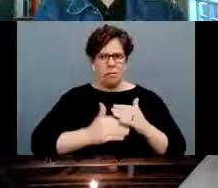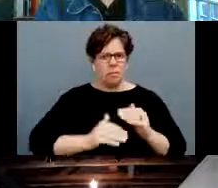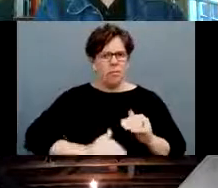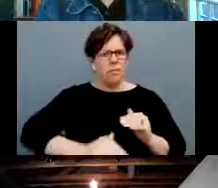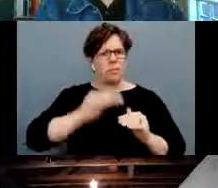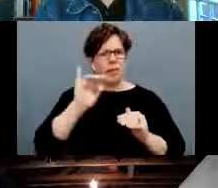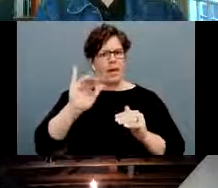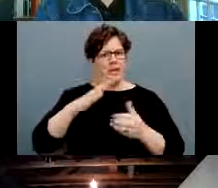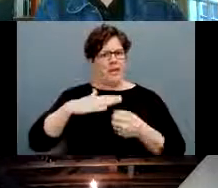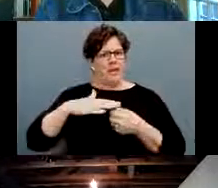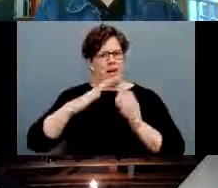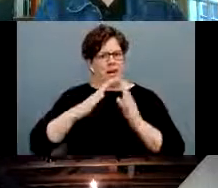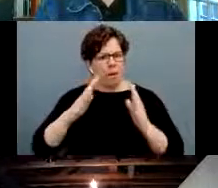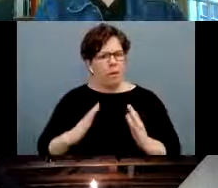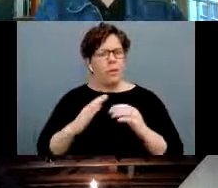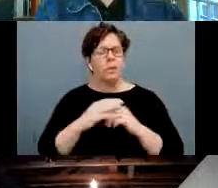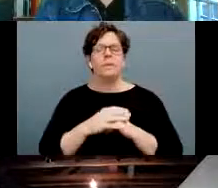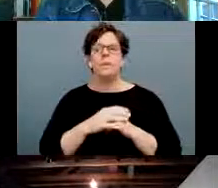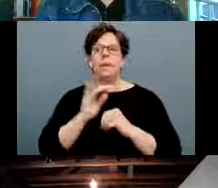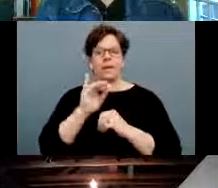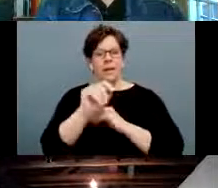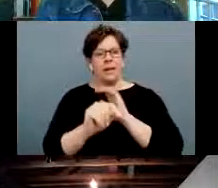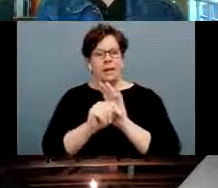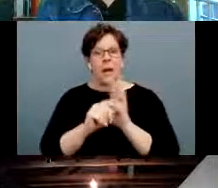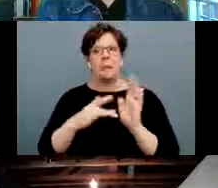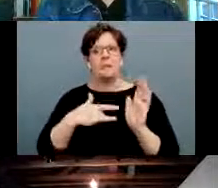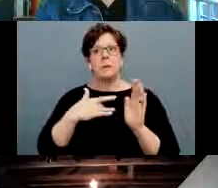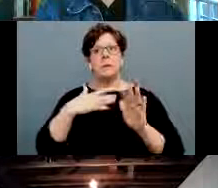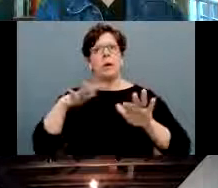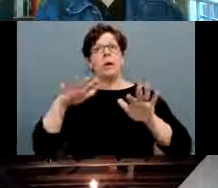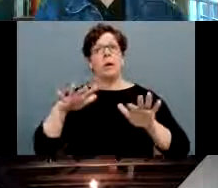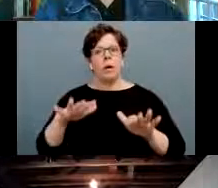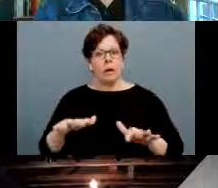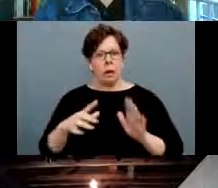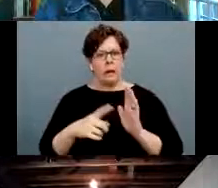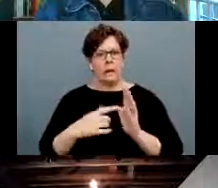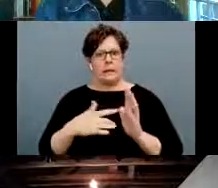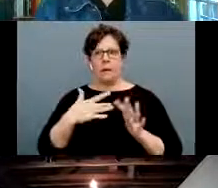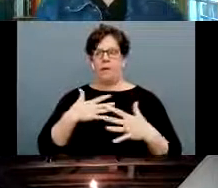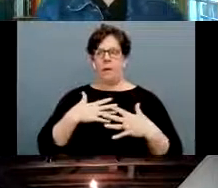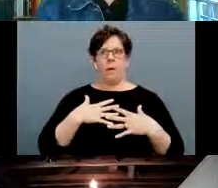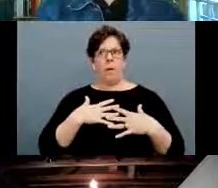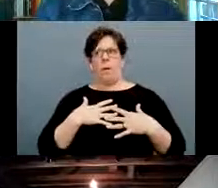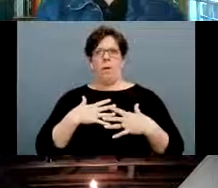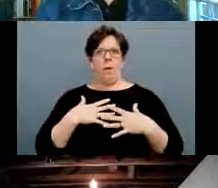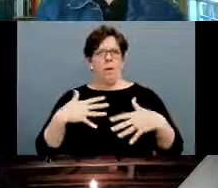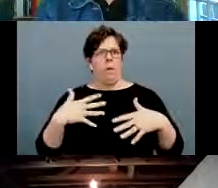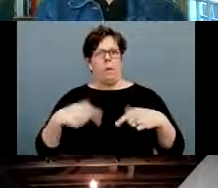very space. It's at times calming and at other times incredibly disquieting,